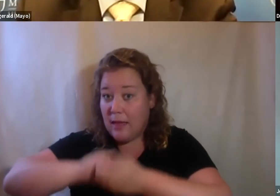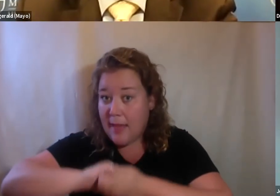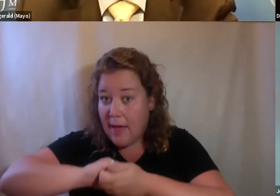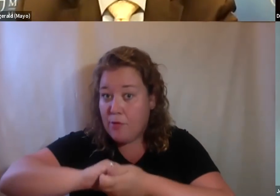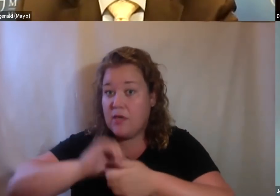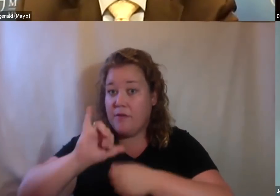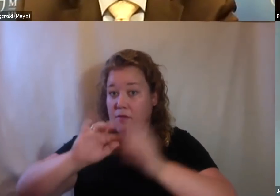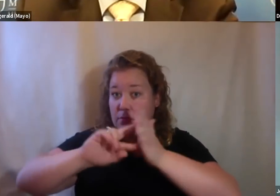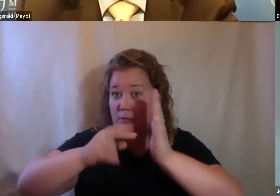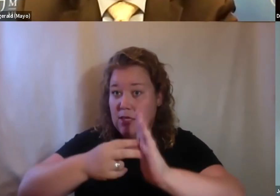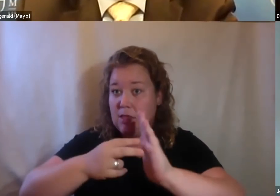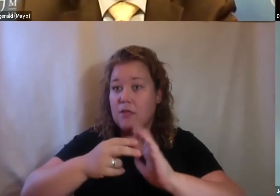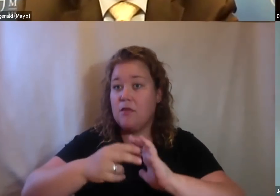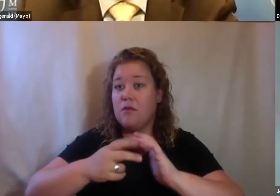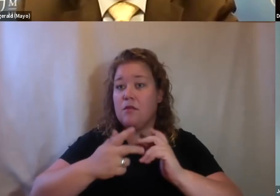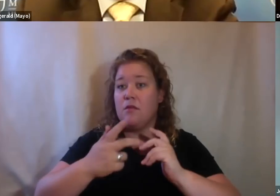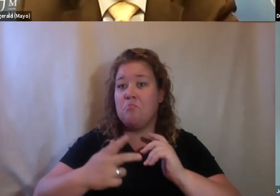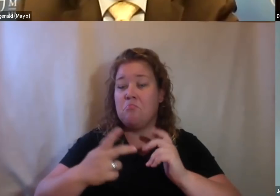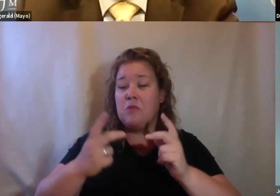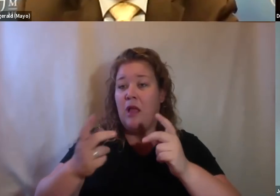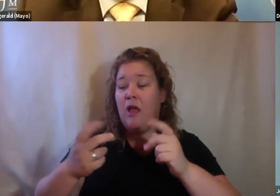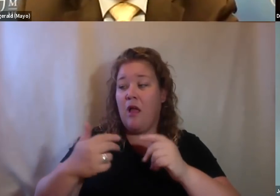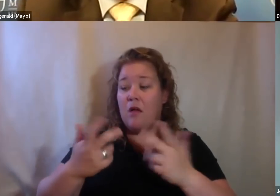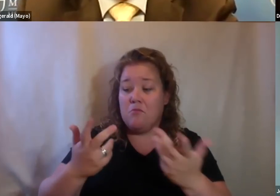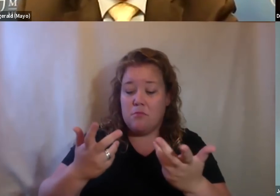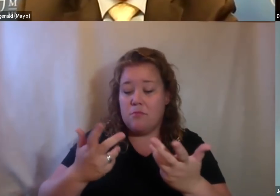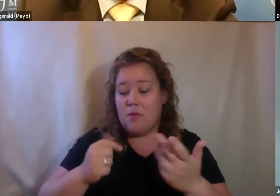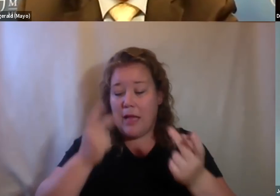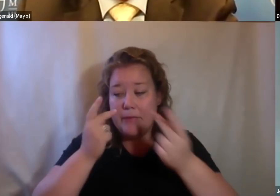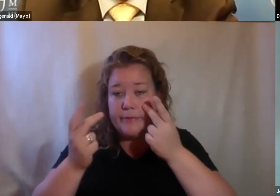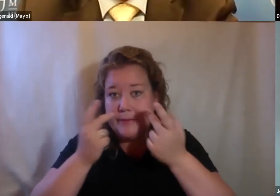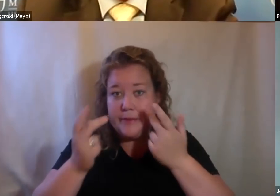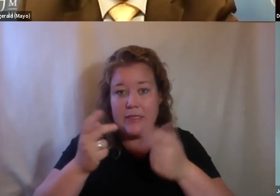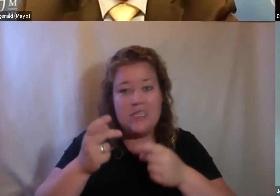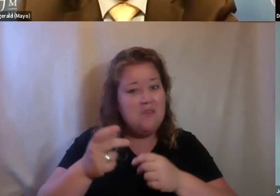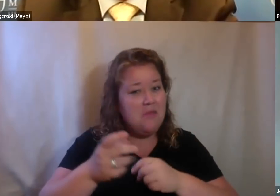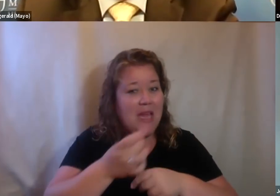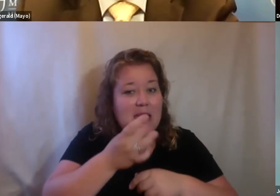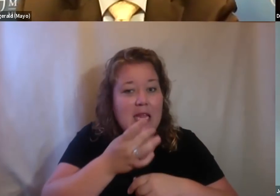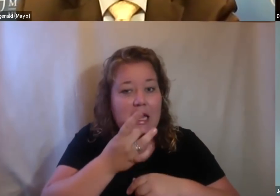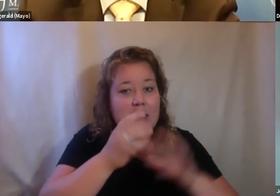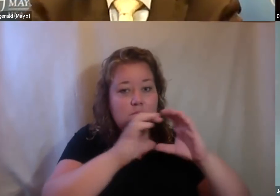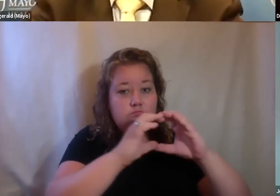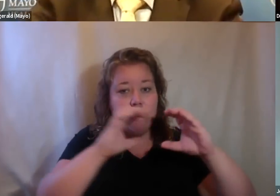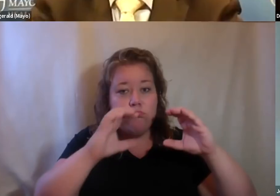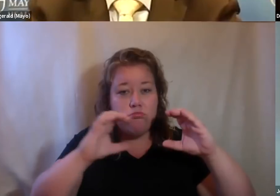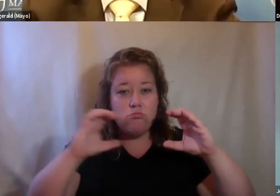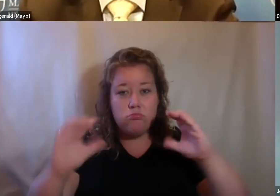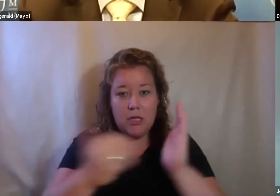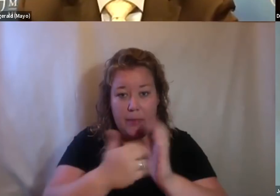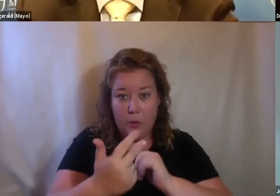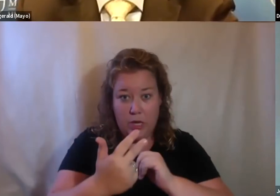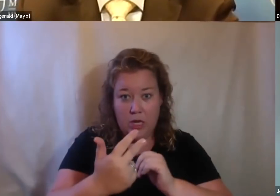And I do see like the orange, and there's still those 3 light categories. What metrics